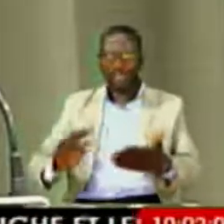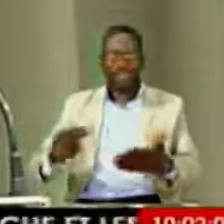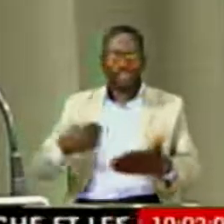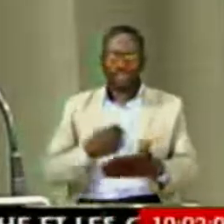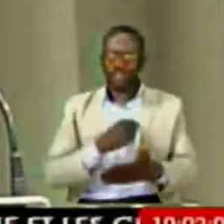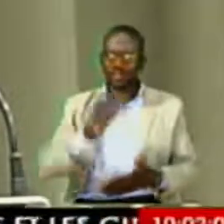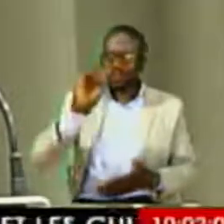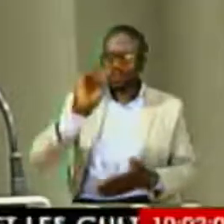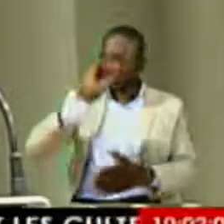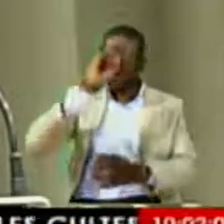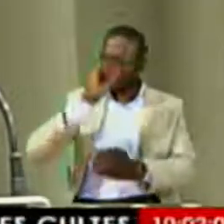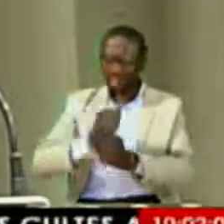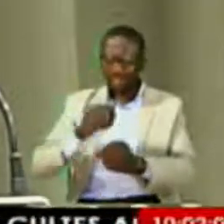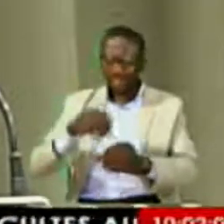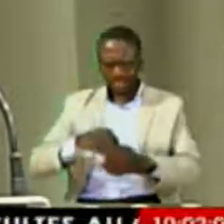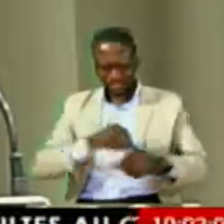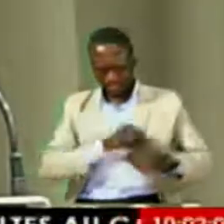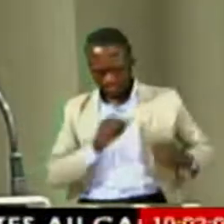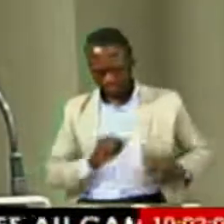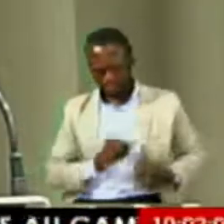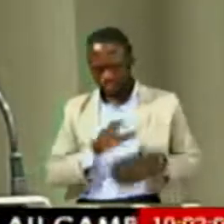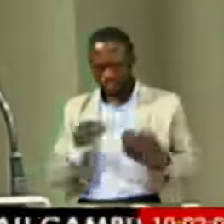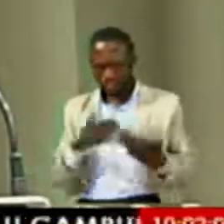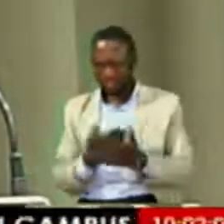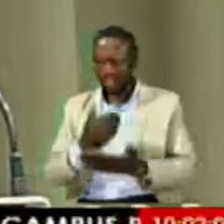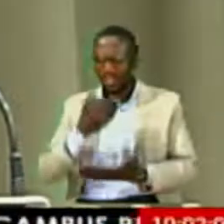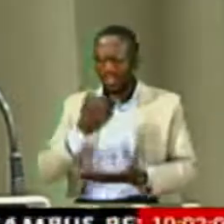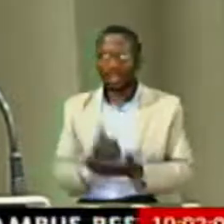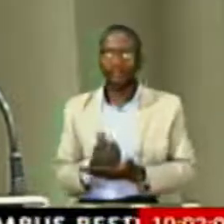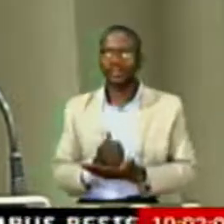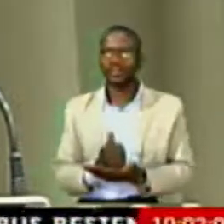it with all your heart. Amen. Amen.